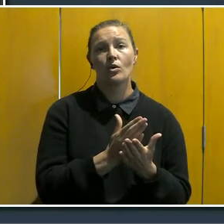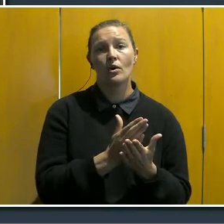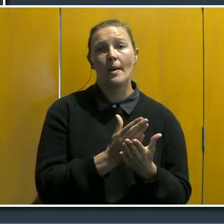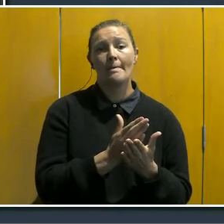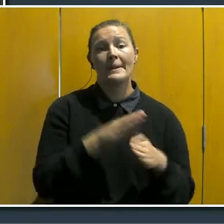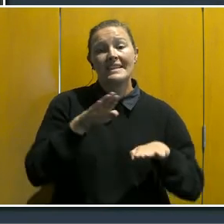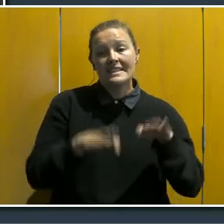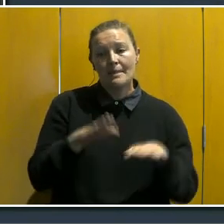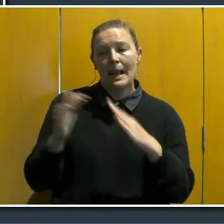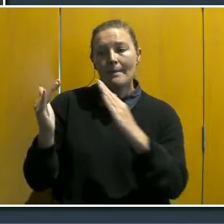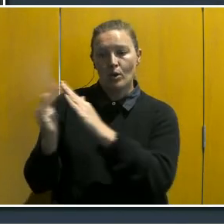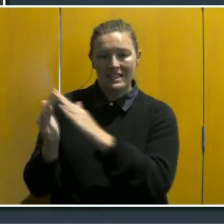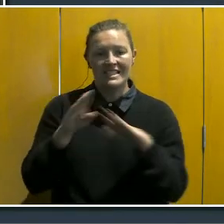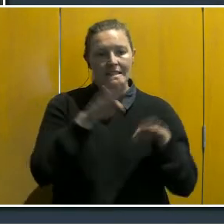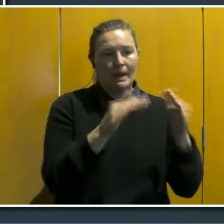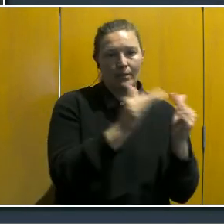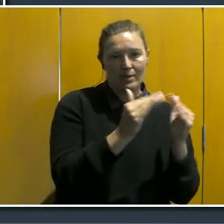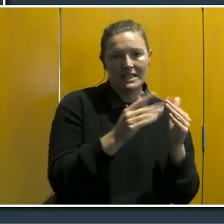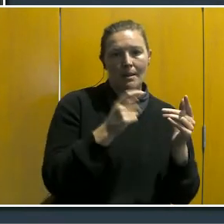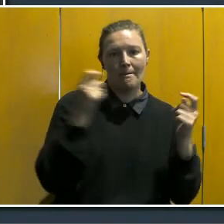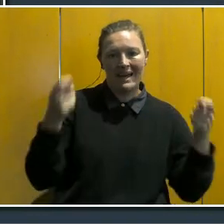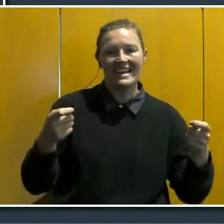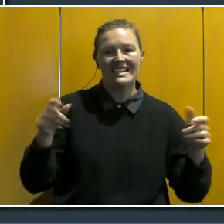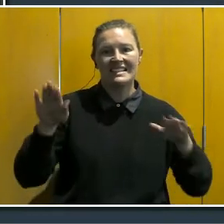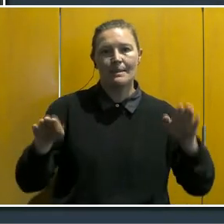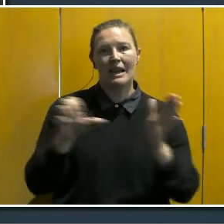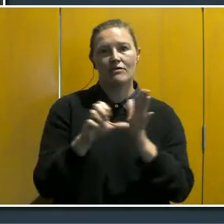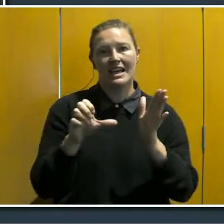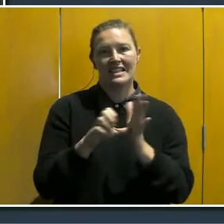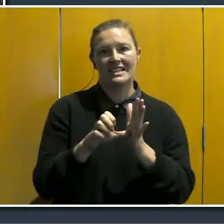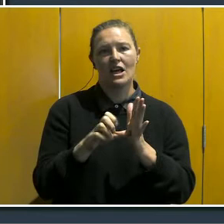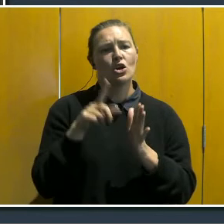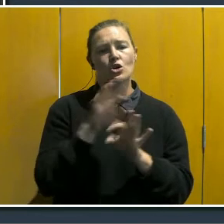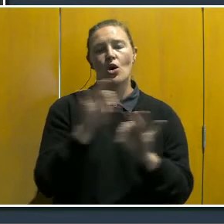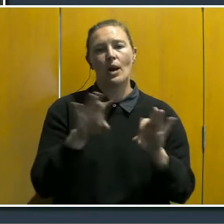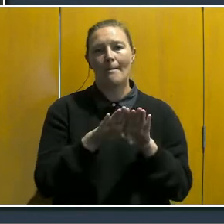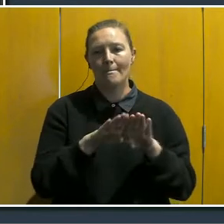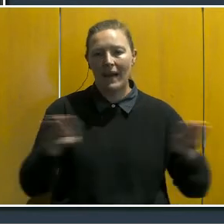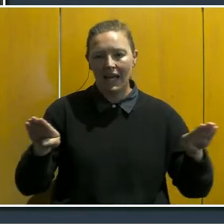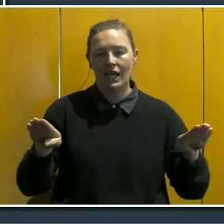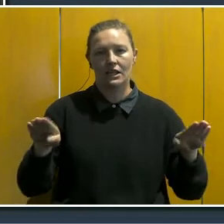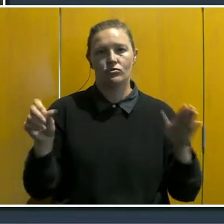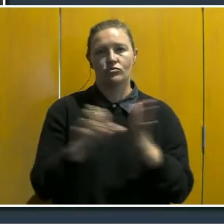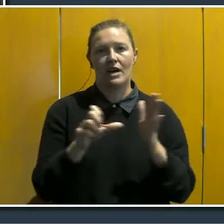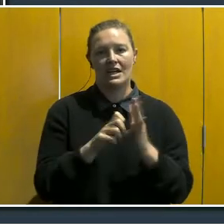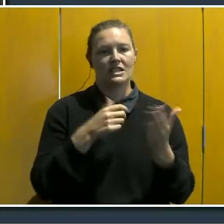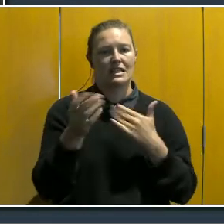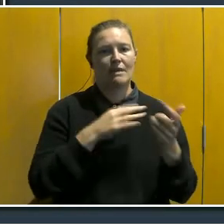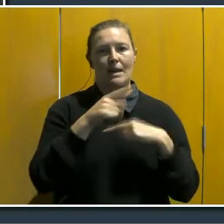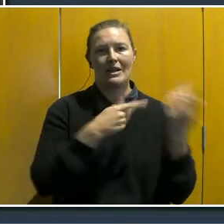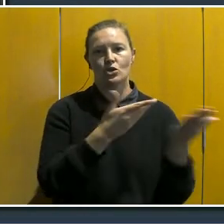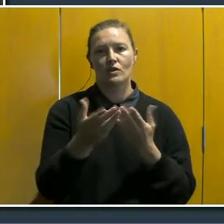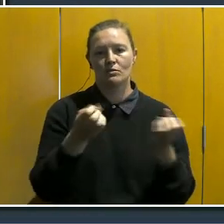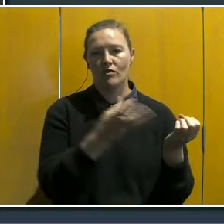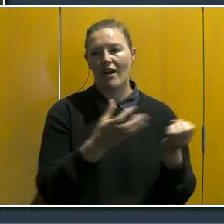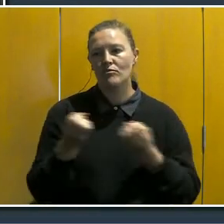making sure that similar properties pay similar rates rather than what many consider as a blanket rate irrespective of the services provided